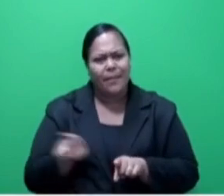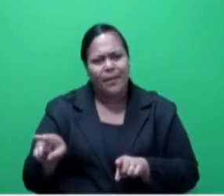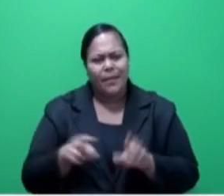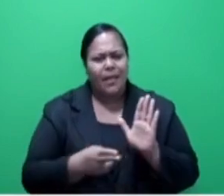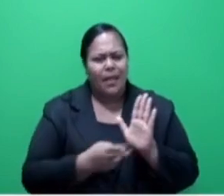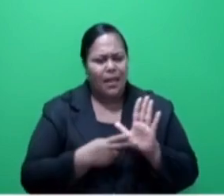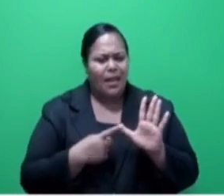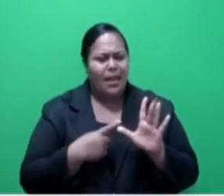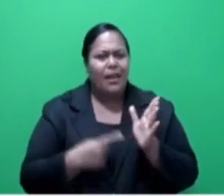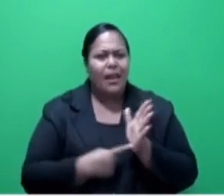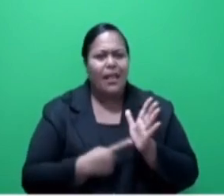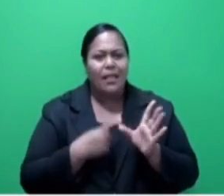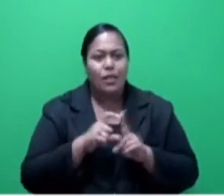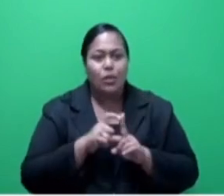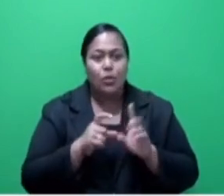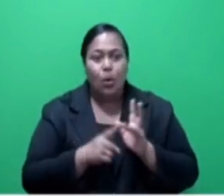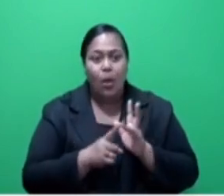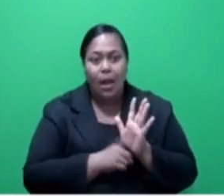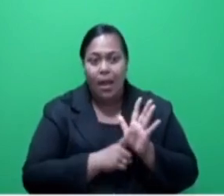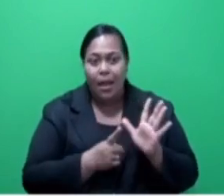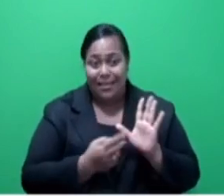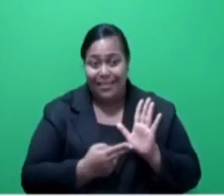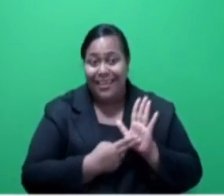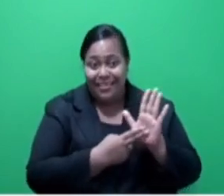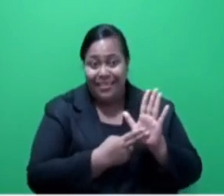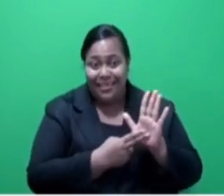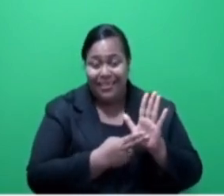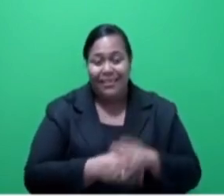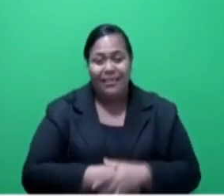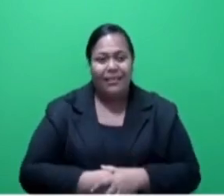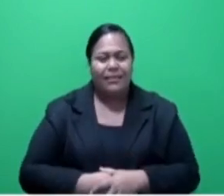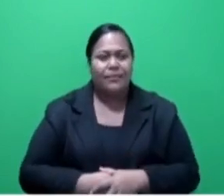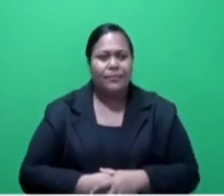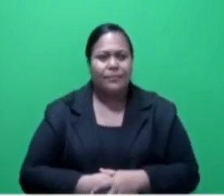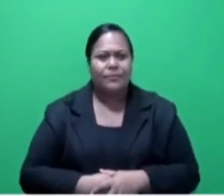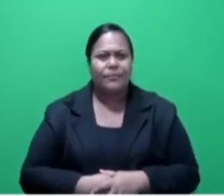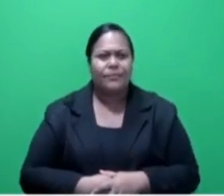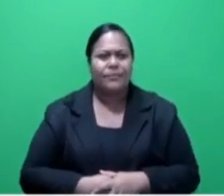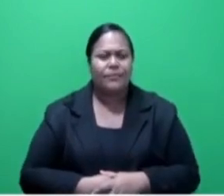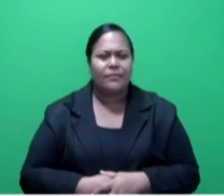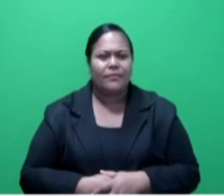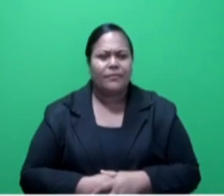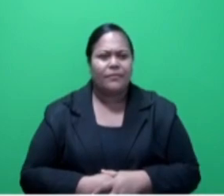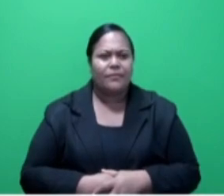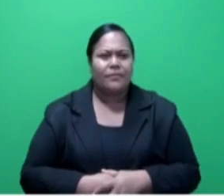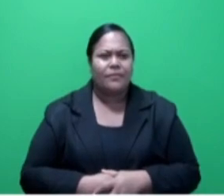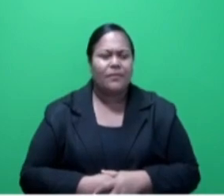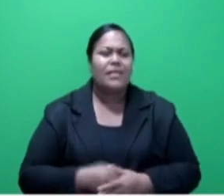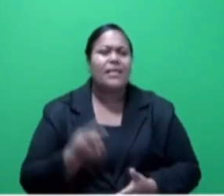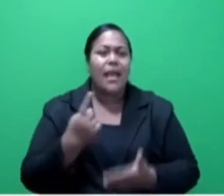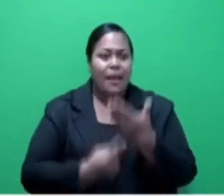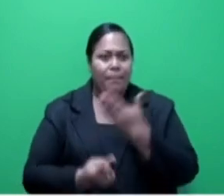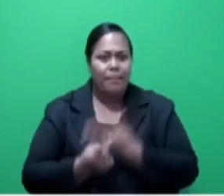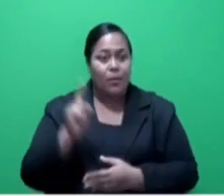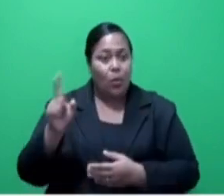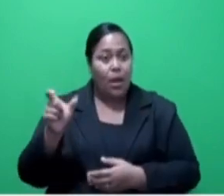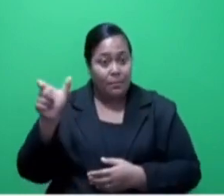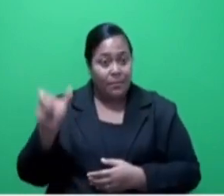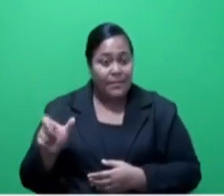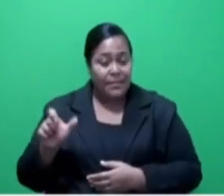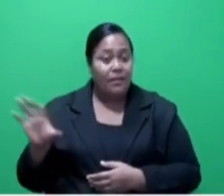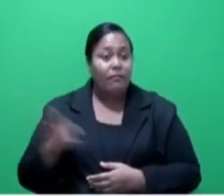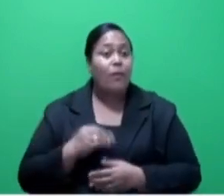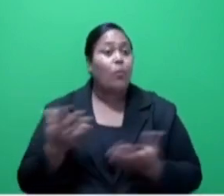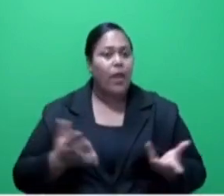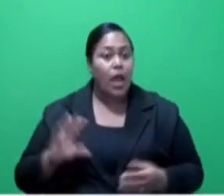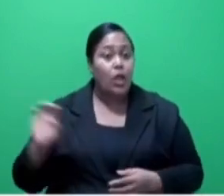an undischarged bankrupt from Europe. Yet he was hailed as some great tourism developer. And